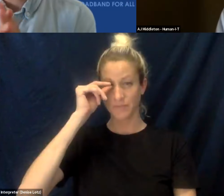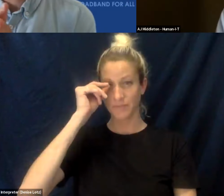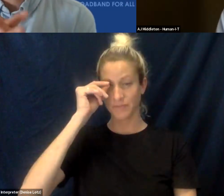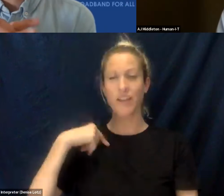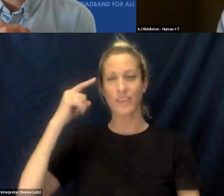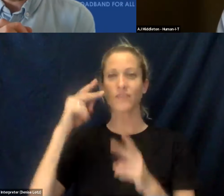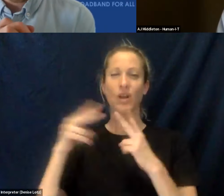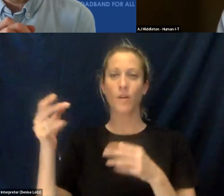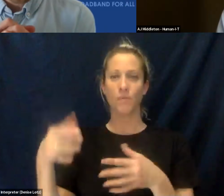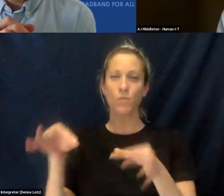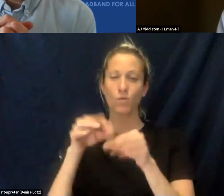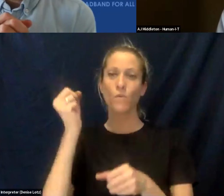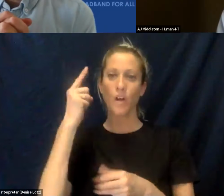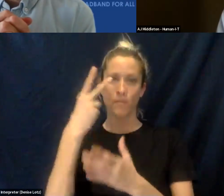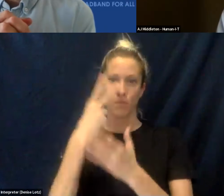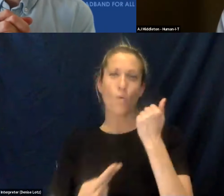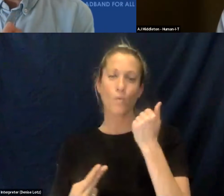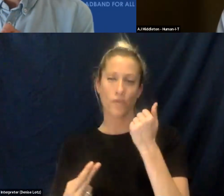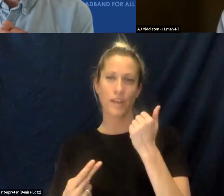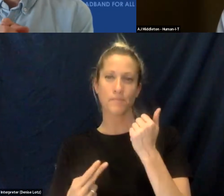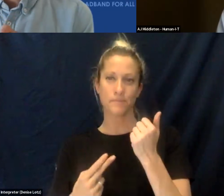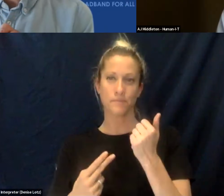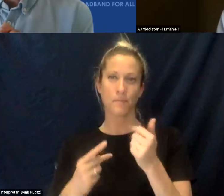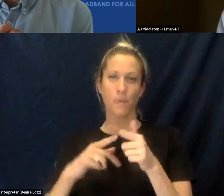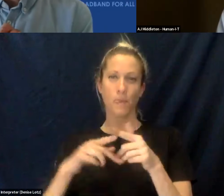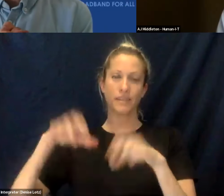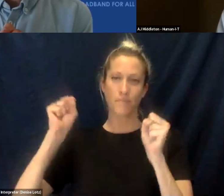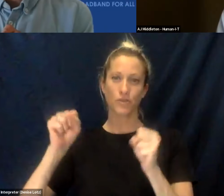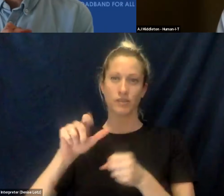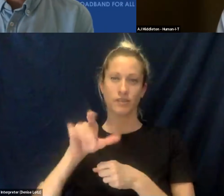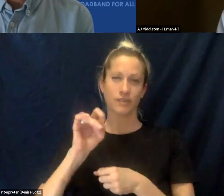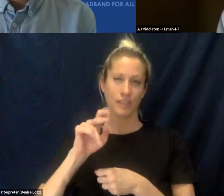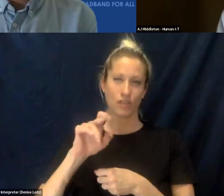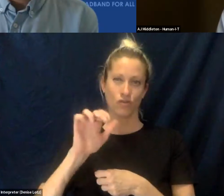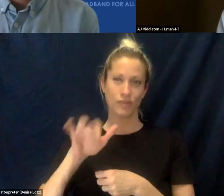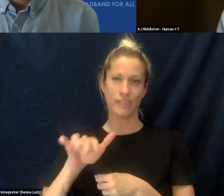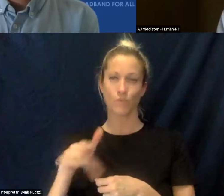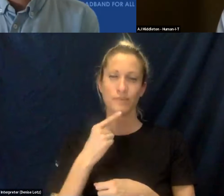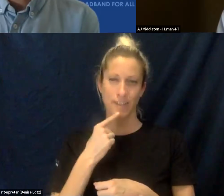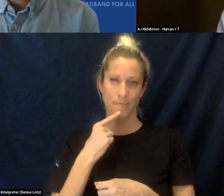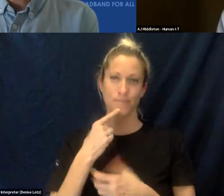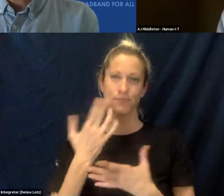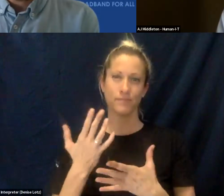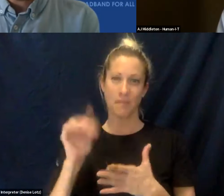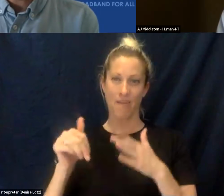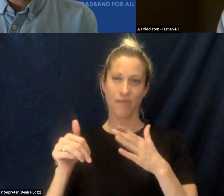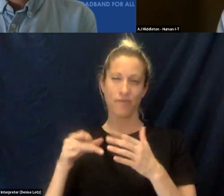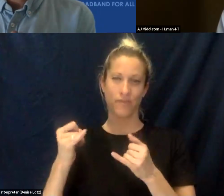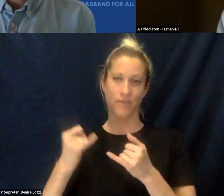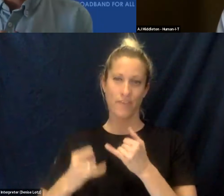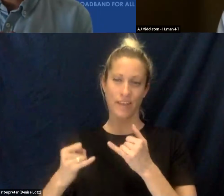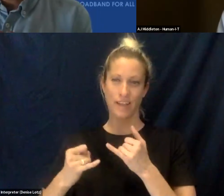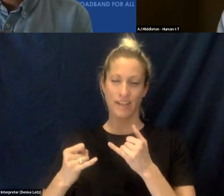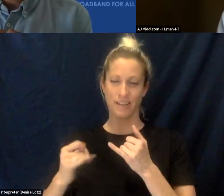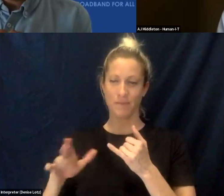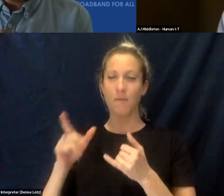to understand both that adoption and literacy, like you said, vary by the individual and